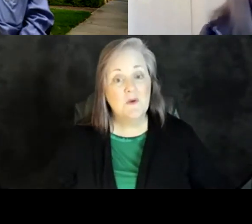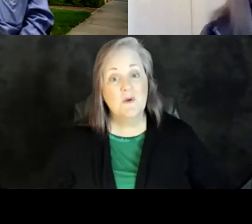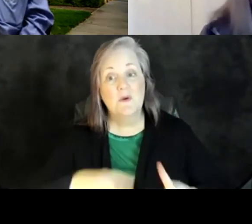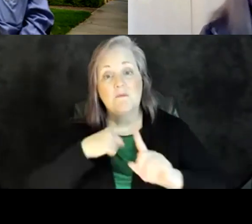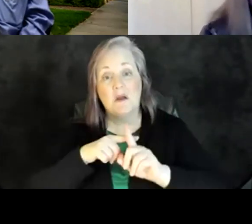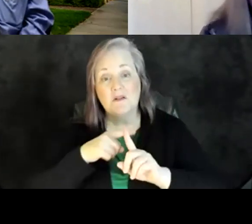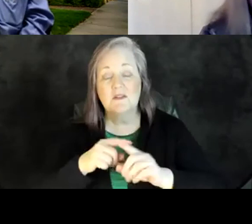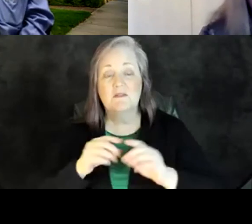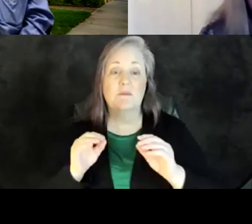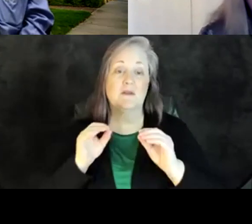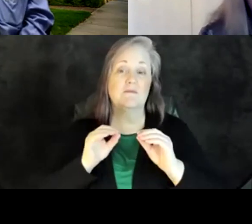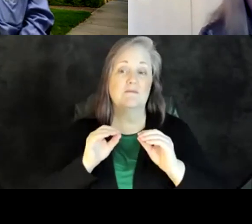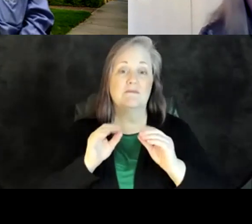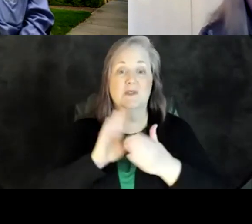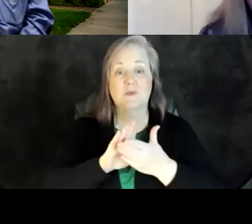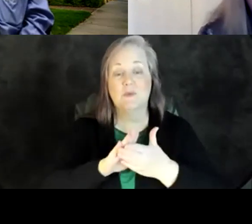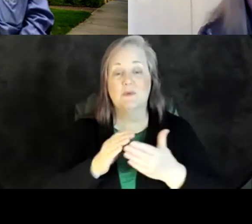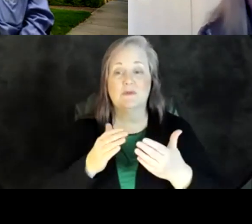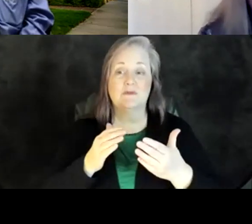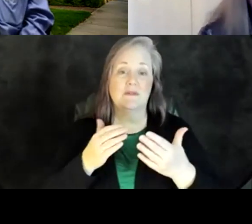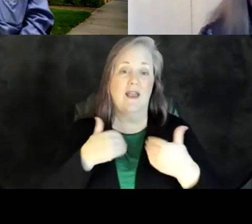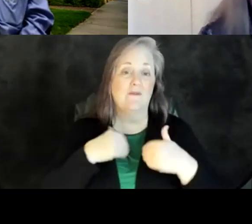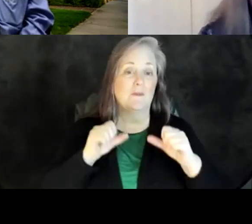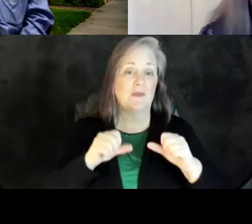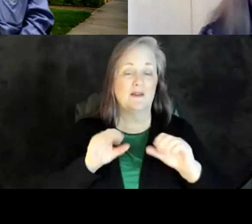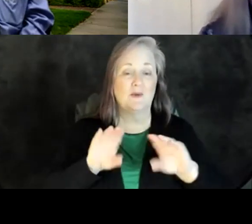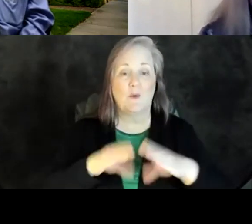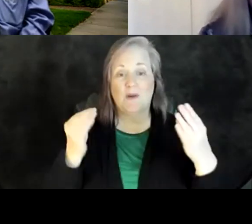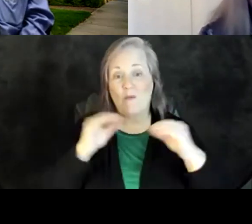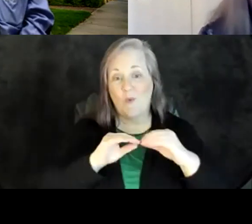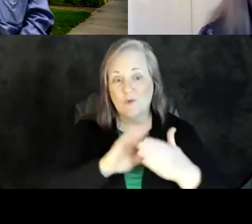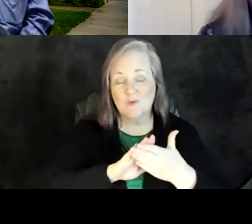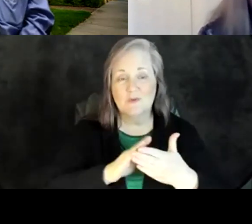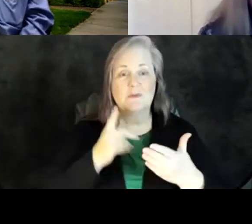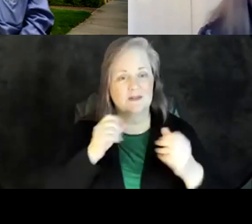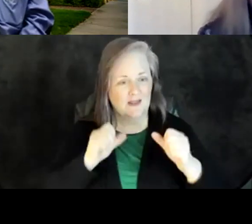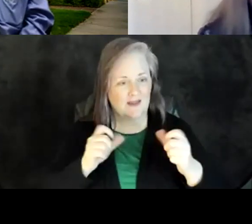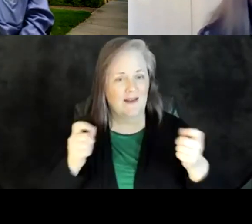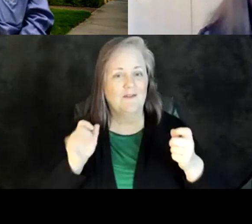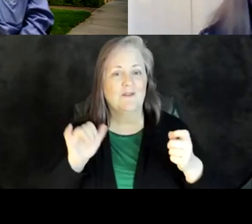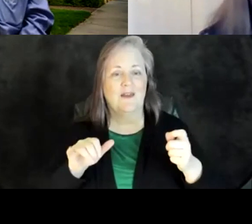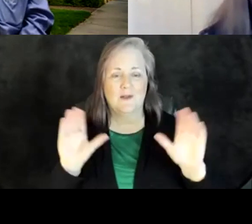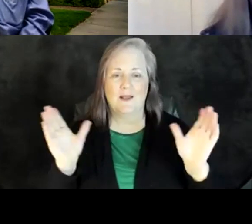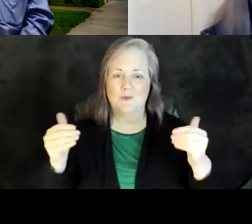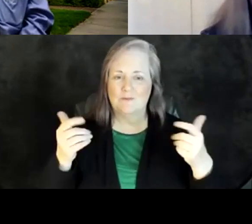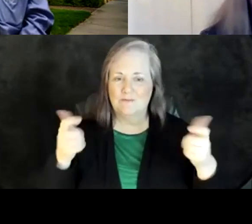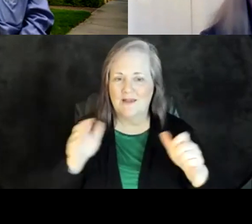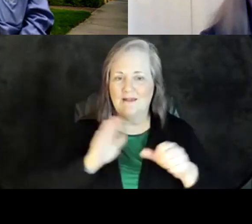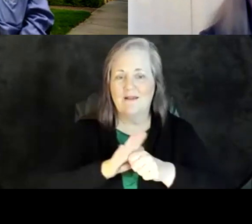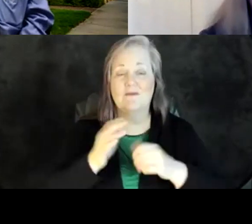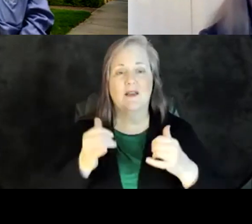give more schools the ability to open up because they'll logistically be able to handle that. But it also